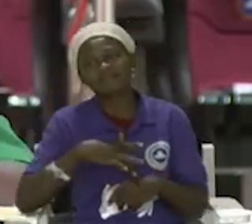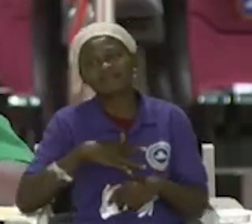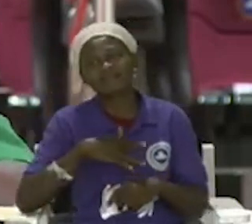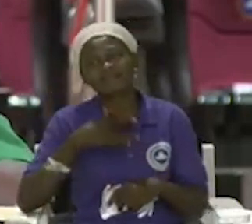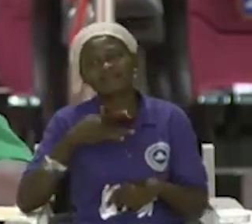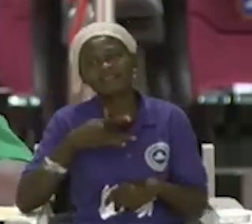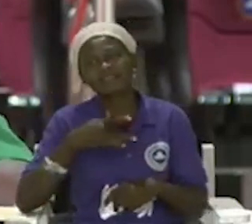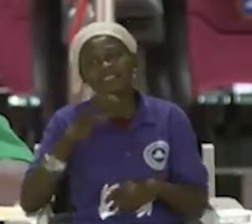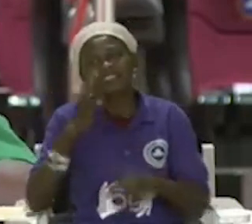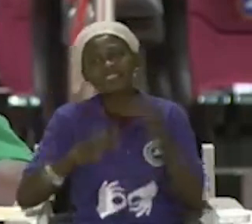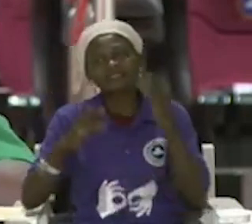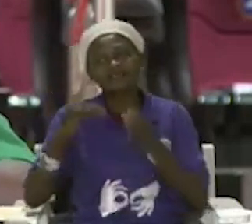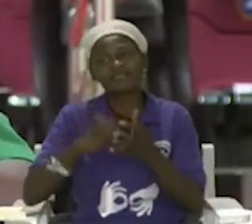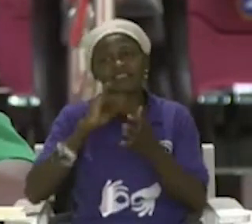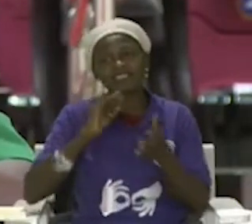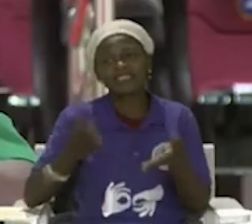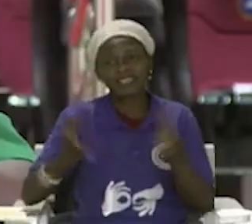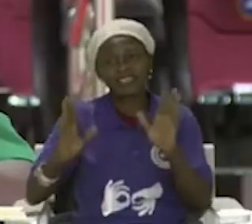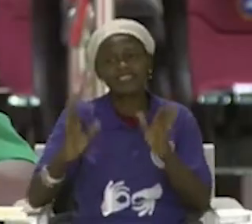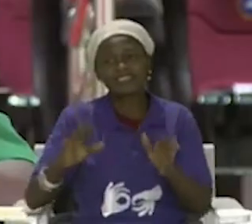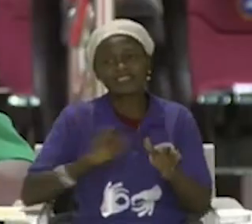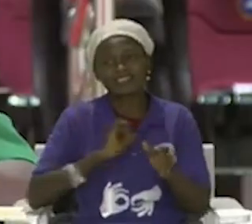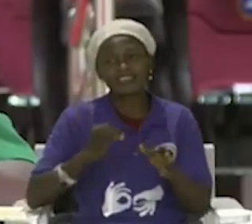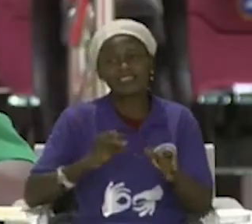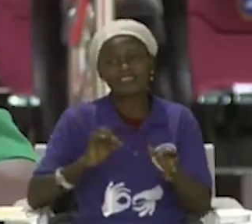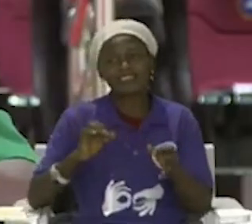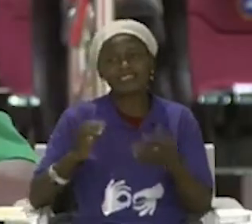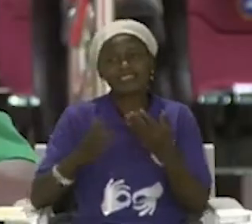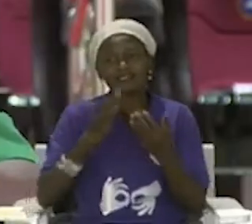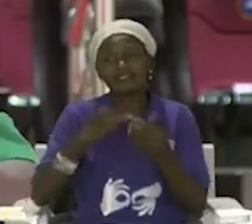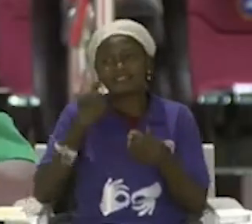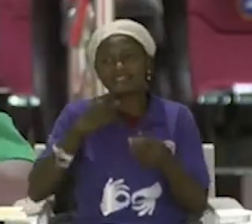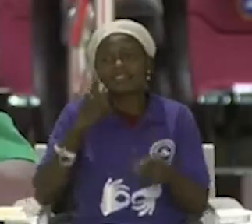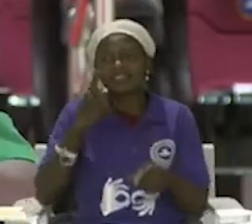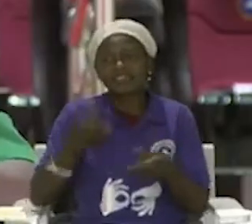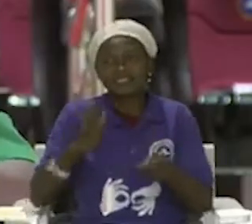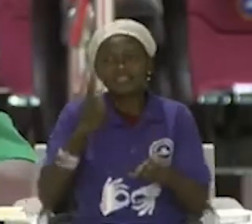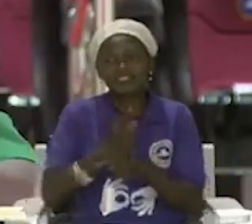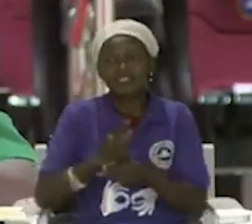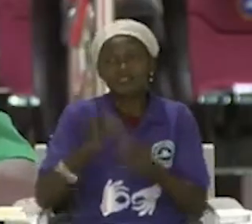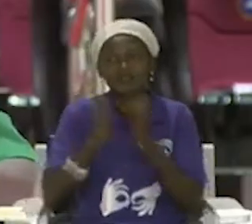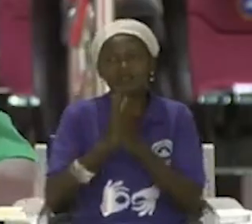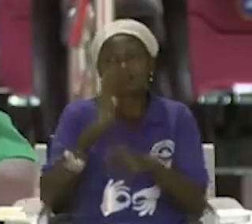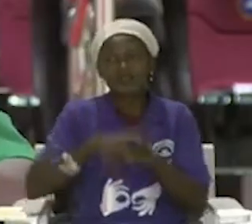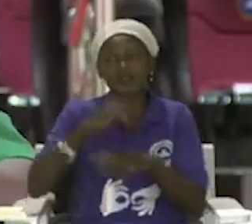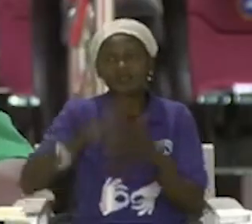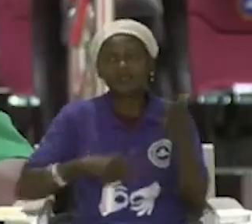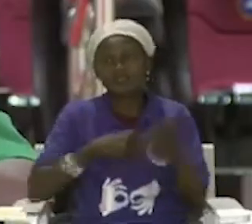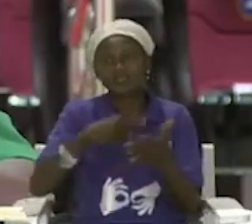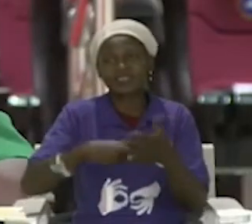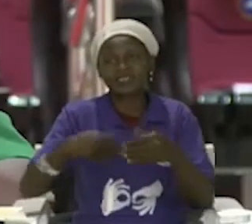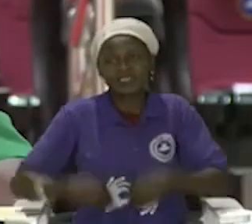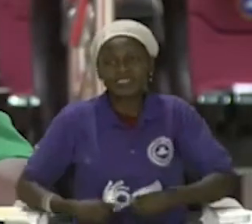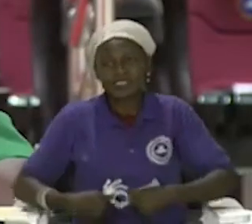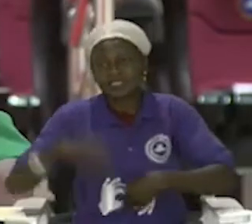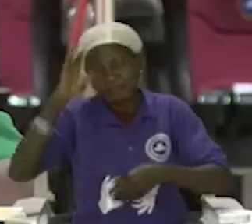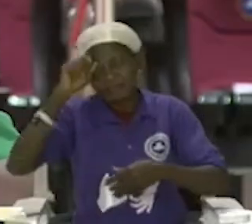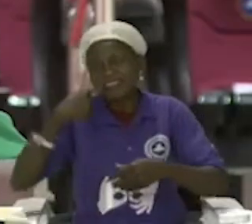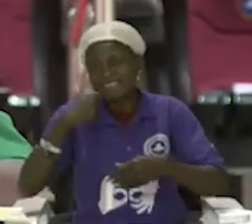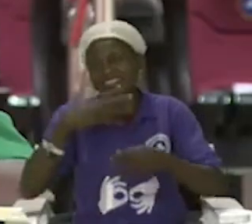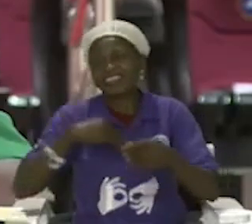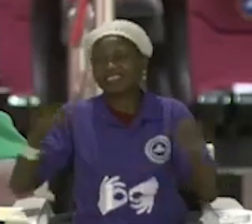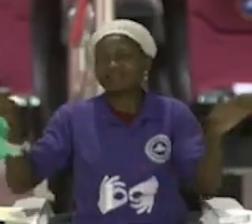if it were allowed, I would simply have said, let's just pray on what this young man has said and close the